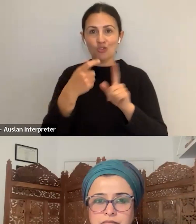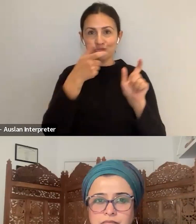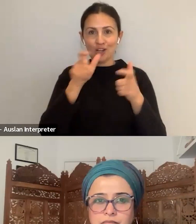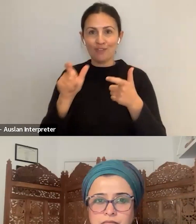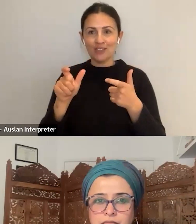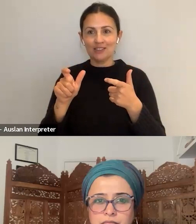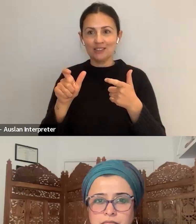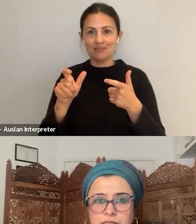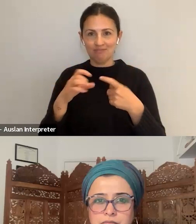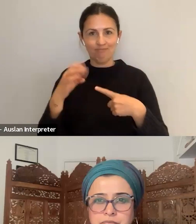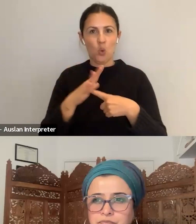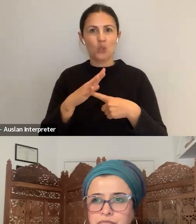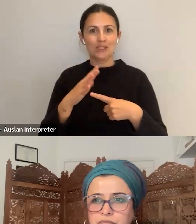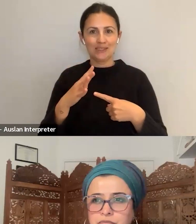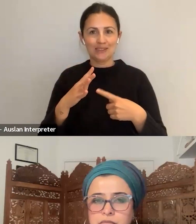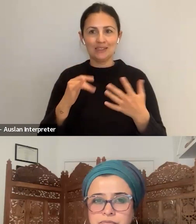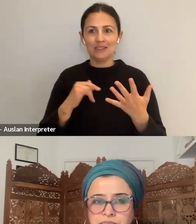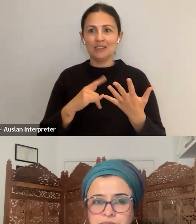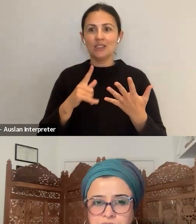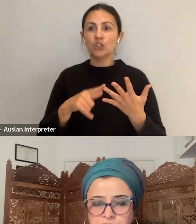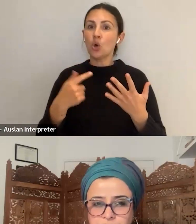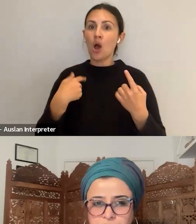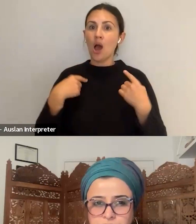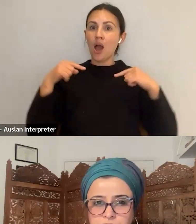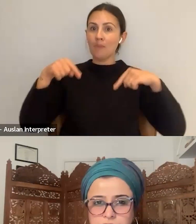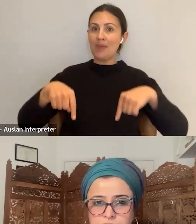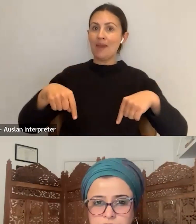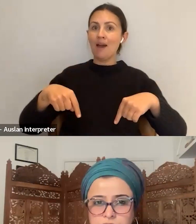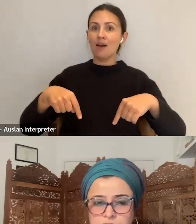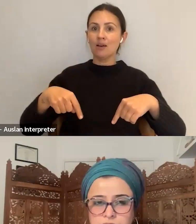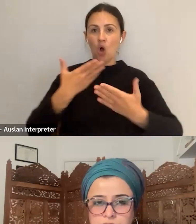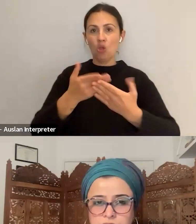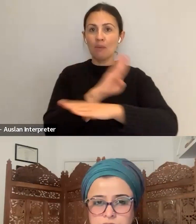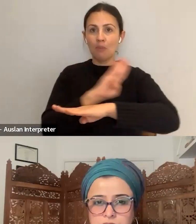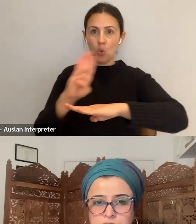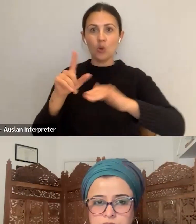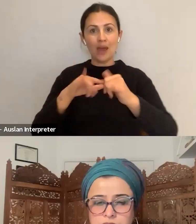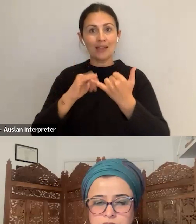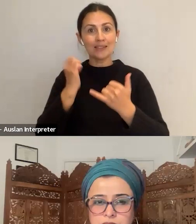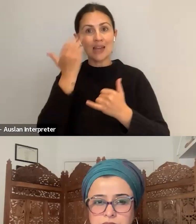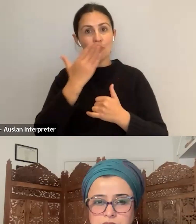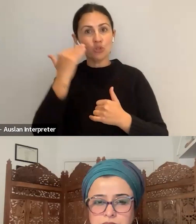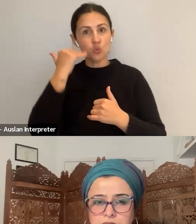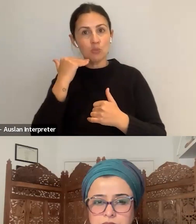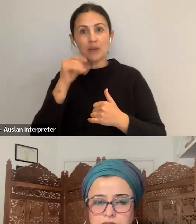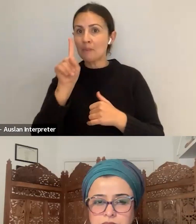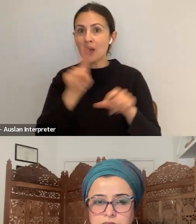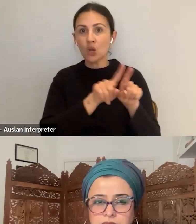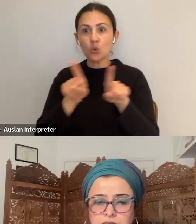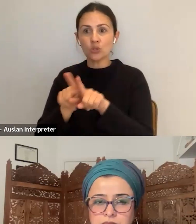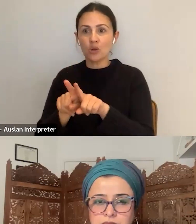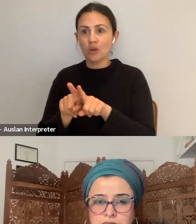Gumbaynggirr Lily, but also again, all the other parts of me are recognised. So actually more than ever in that board meeting, I'm just like, I'm a